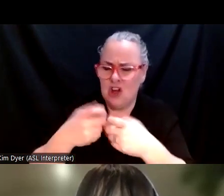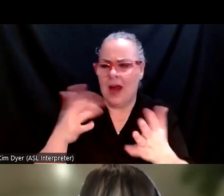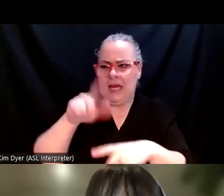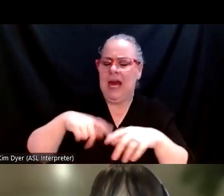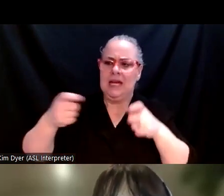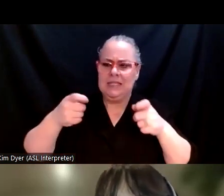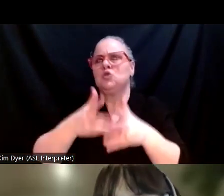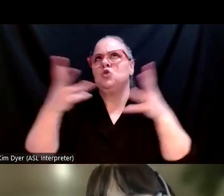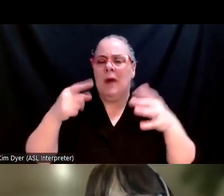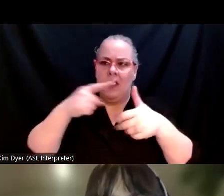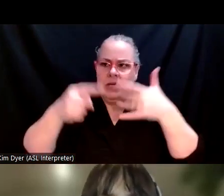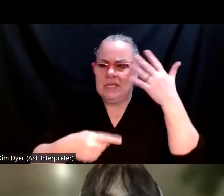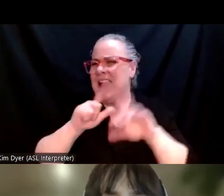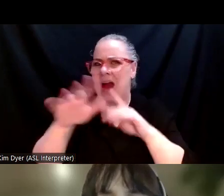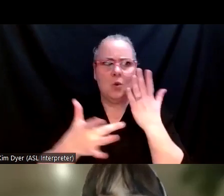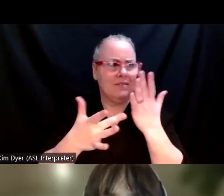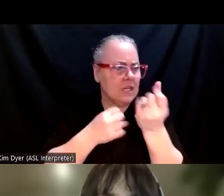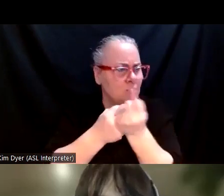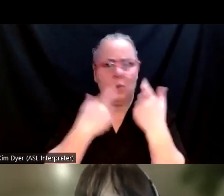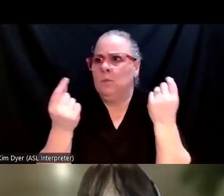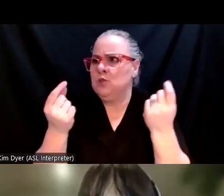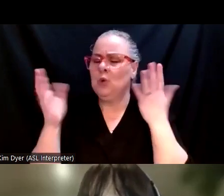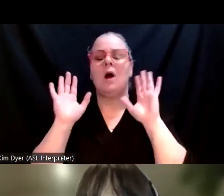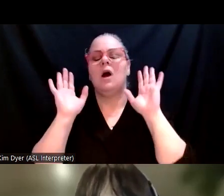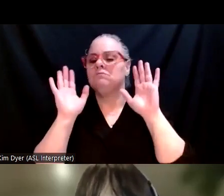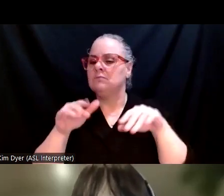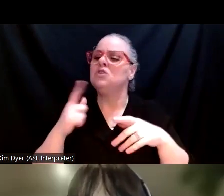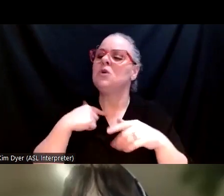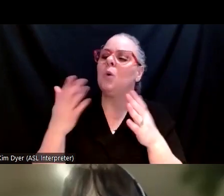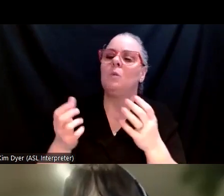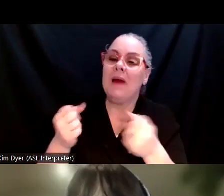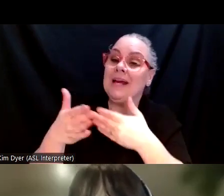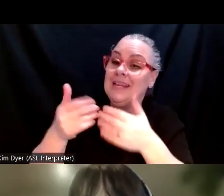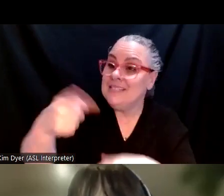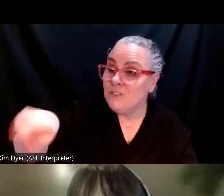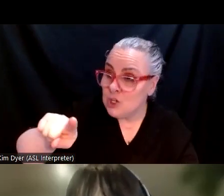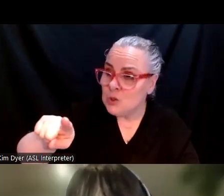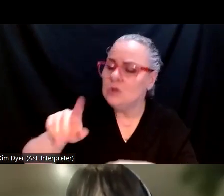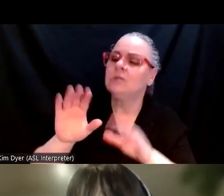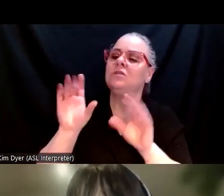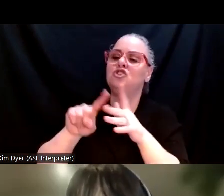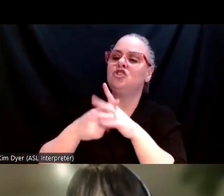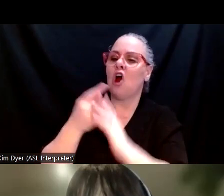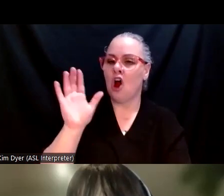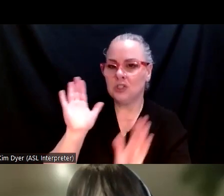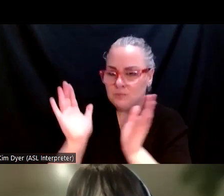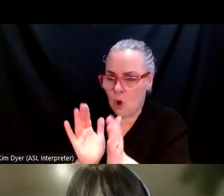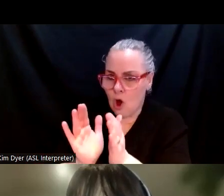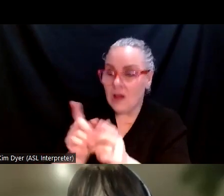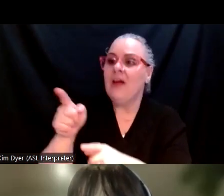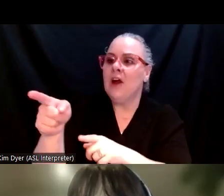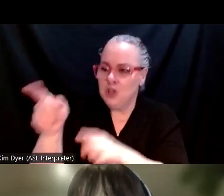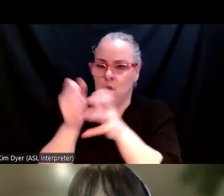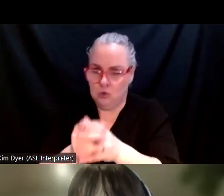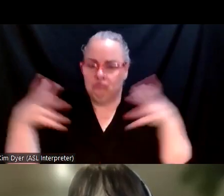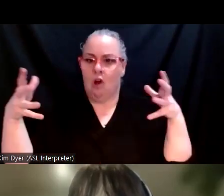it and I don't have technical support. So like, let's make it easy for you, do it small, and then you grow it.